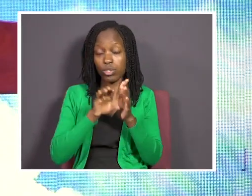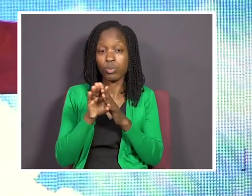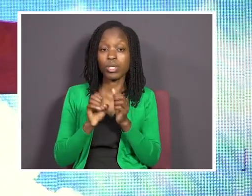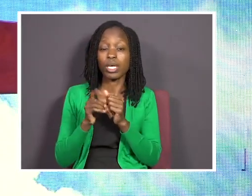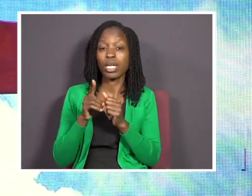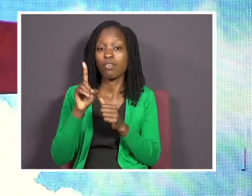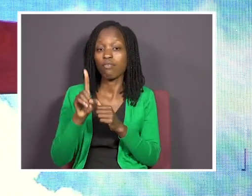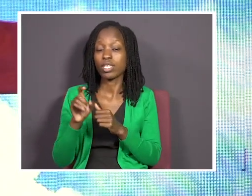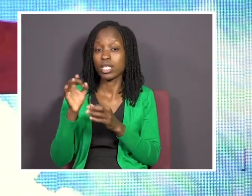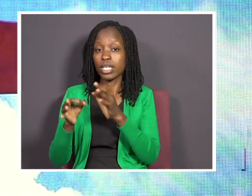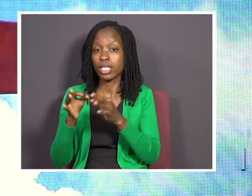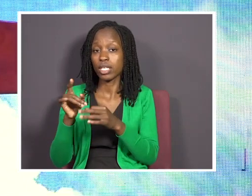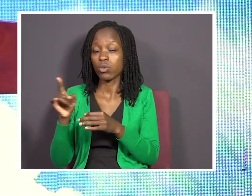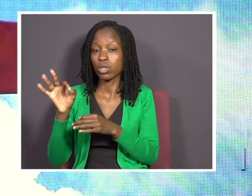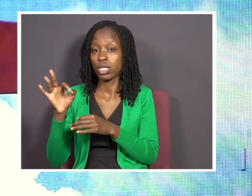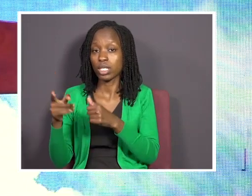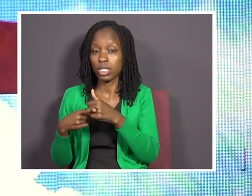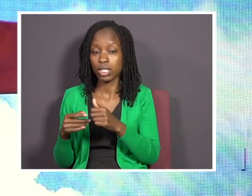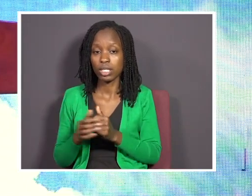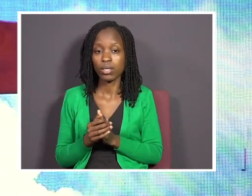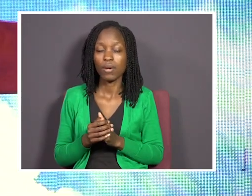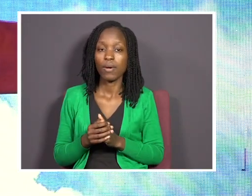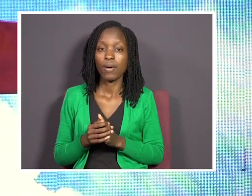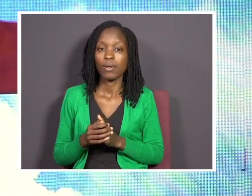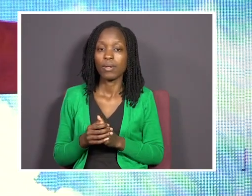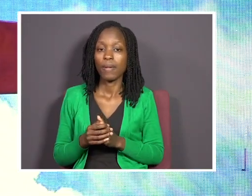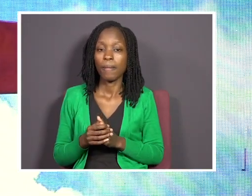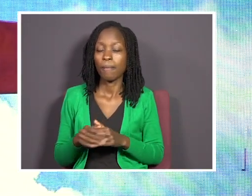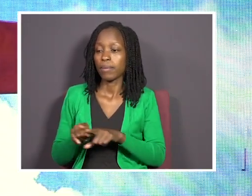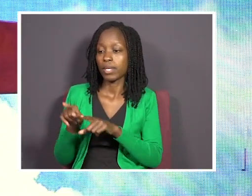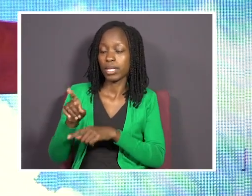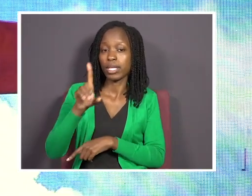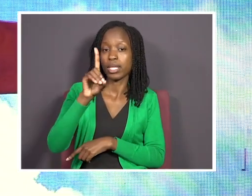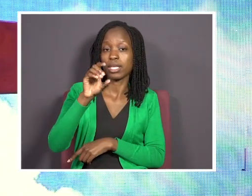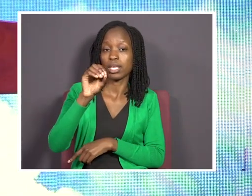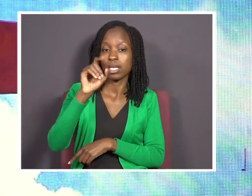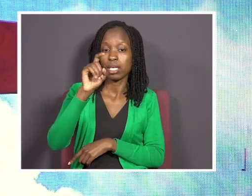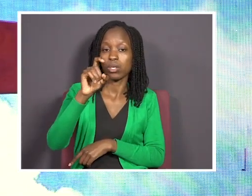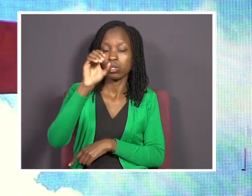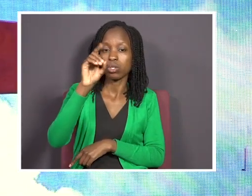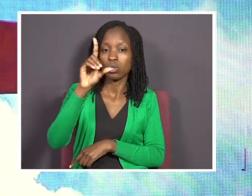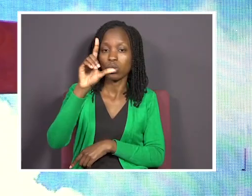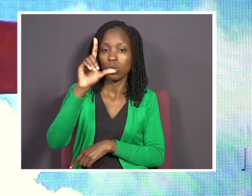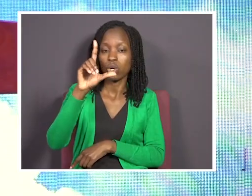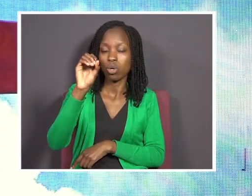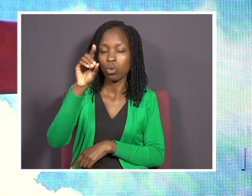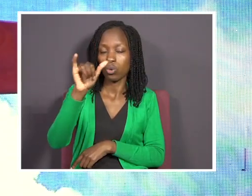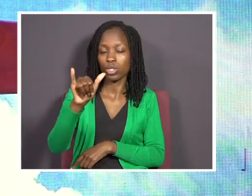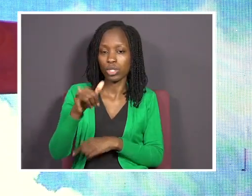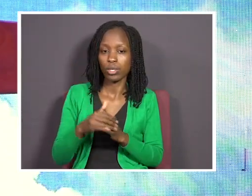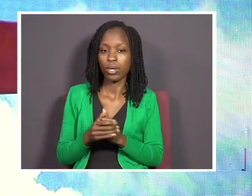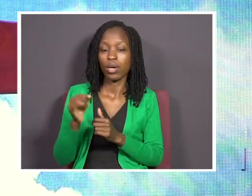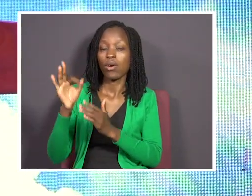chapter 11, verse 33 to 36. This is a doxology, or what is called a liturgical